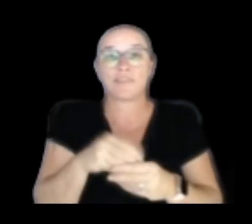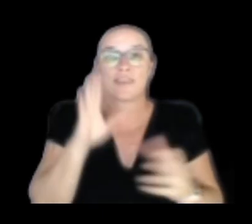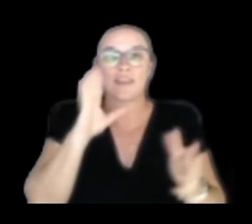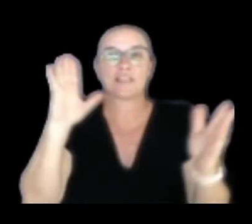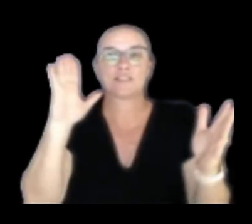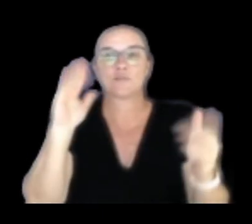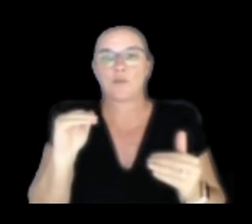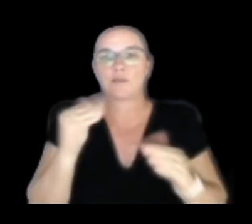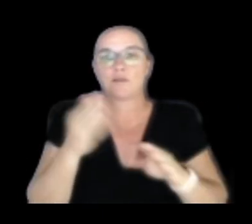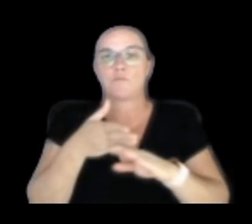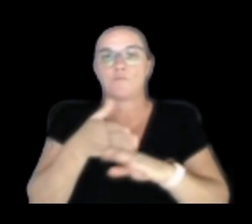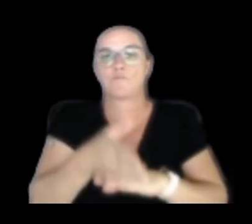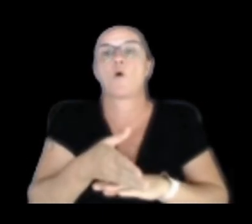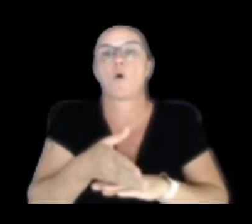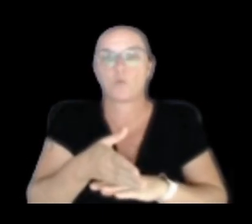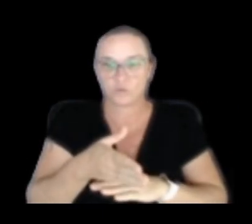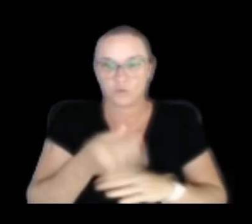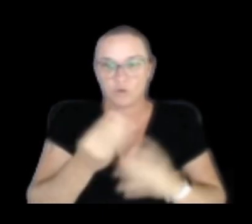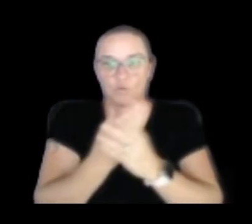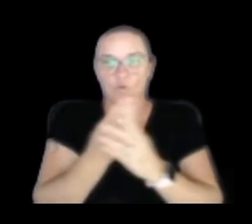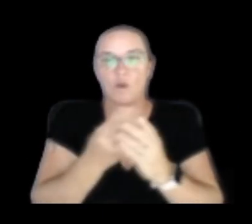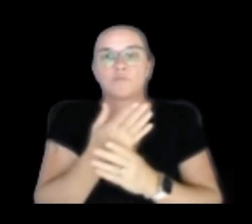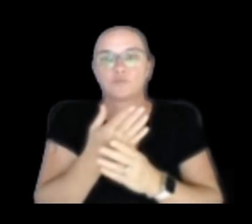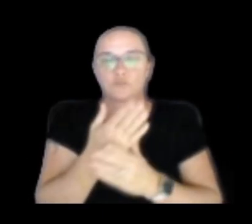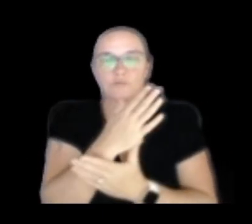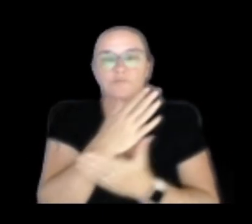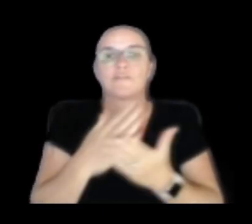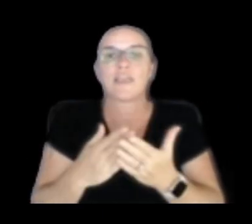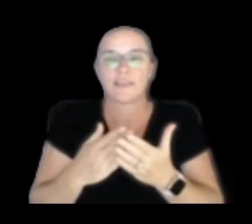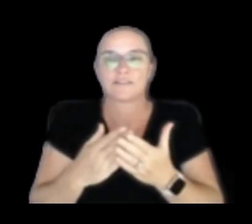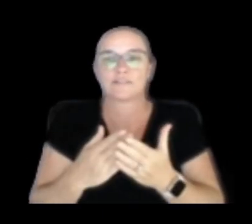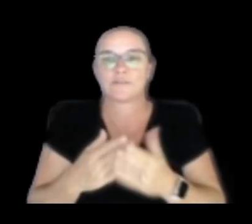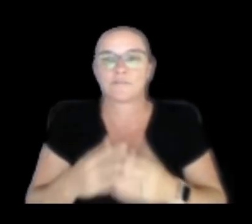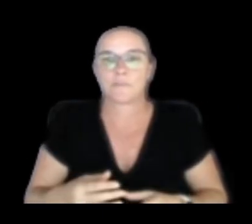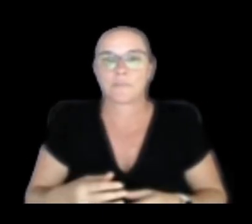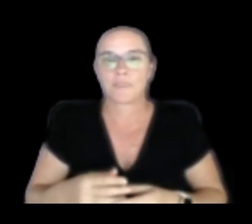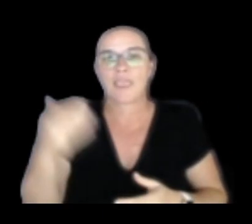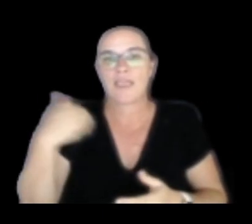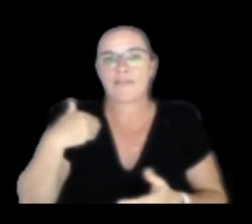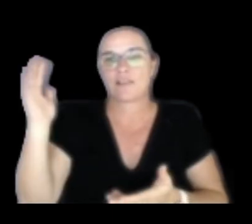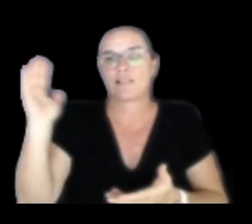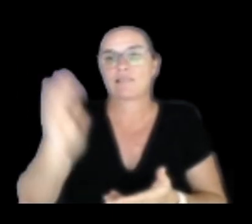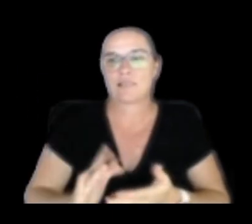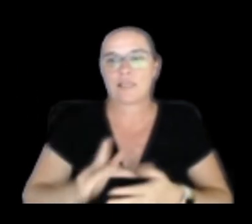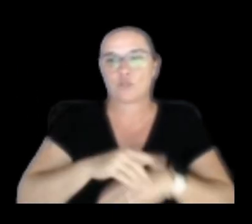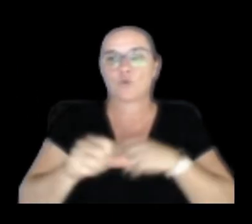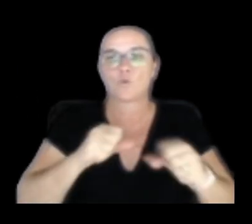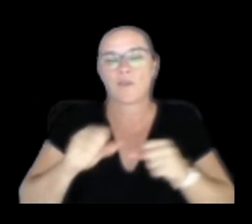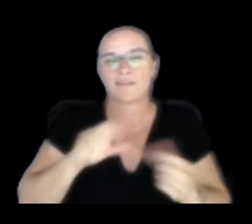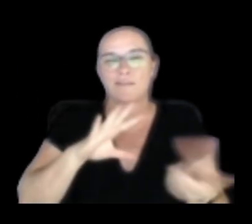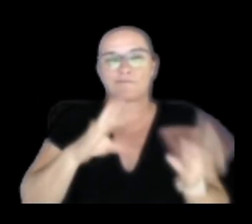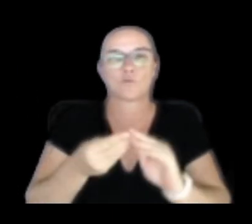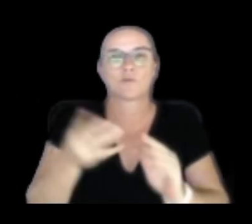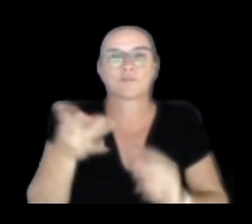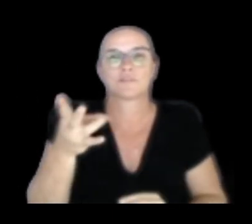of the volcano, including lower than average seismicity over the last month, with 76 small earthquakes.